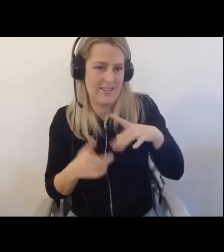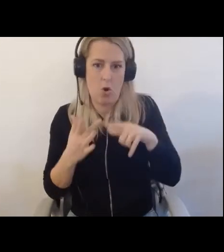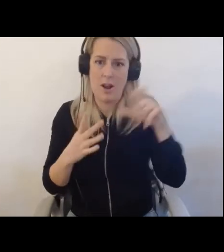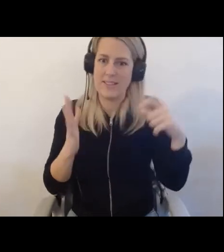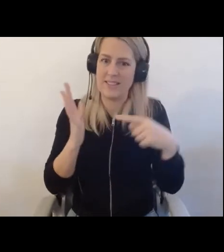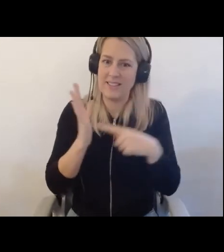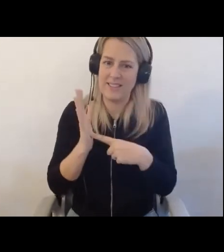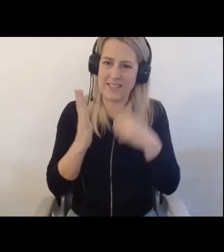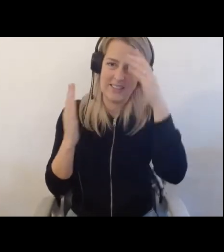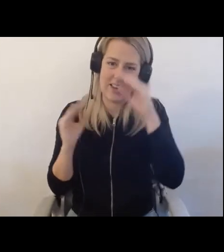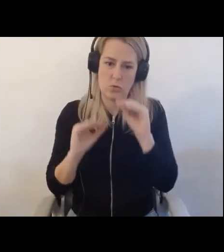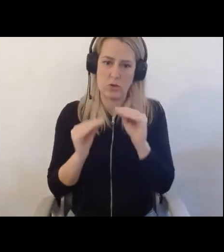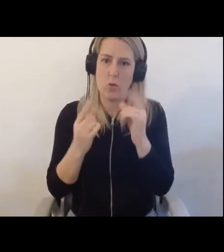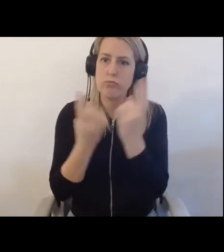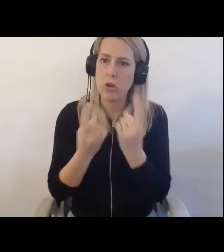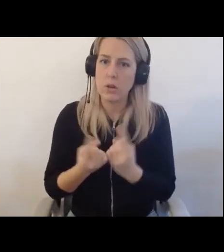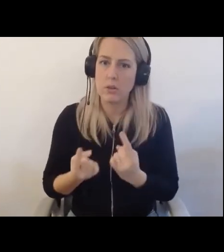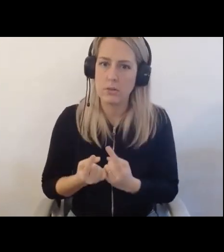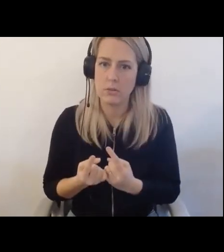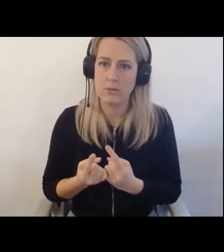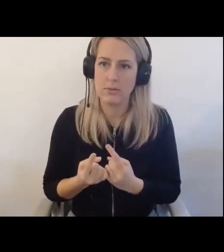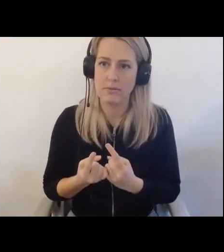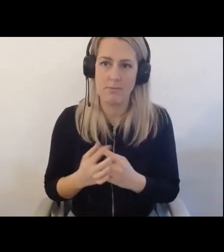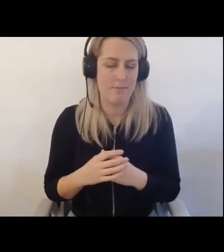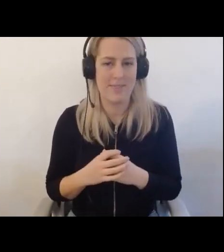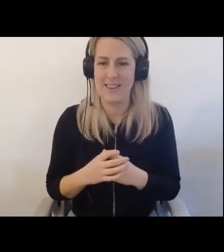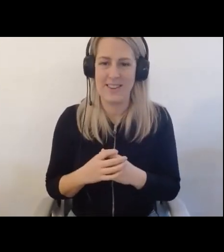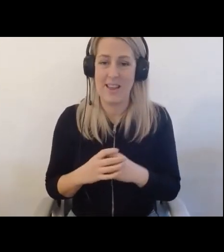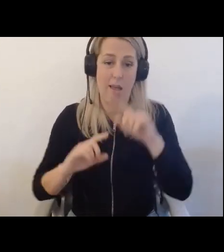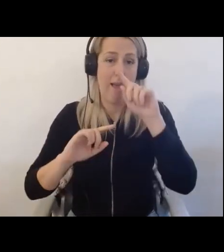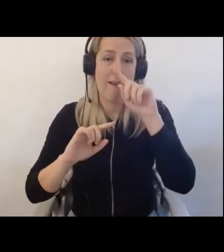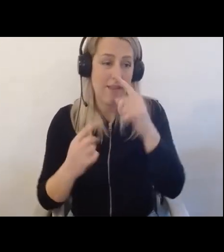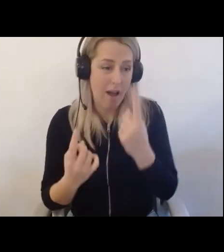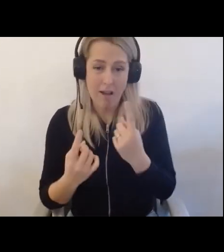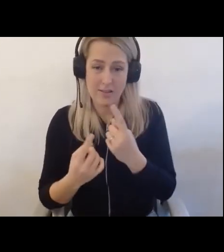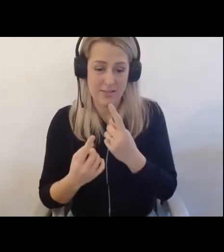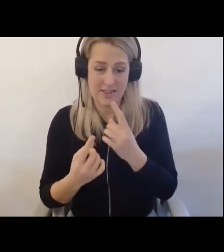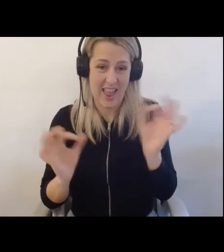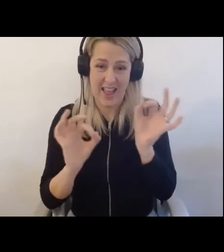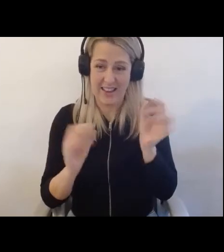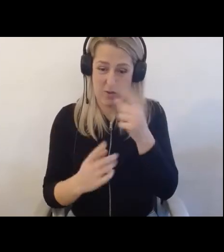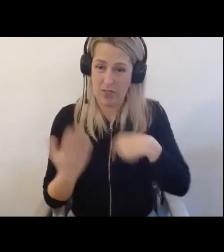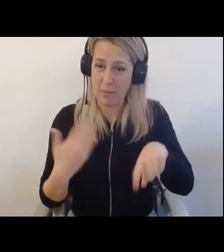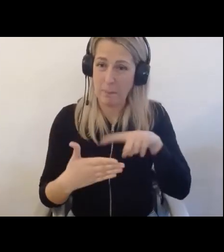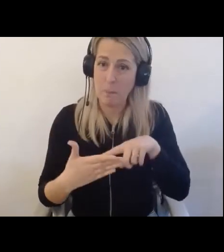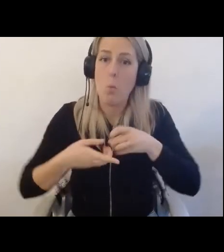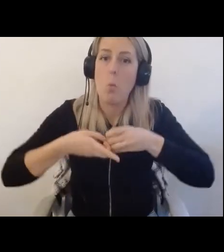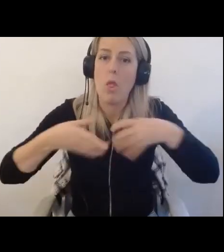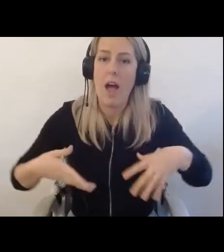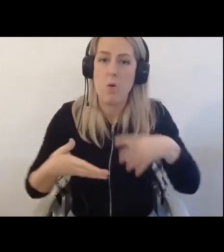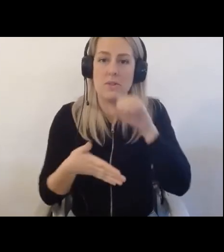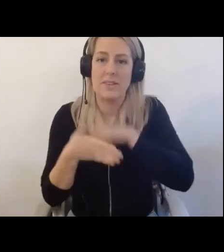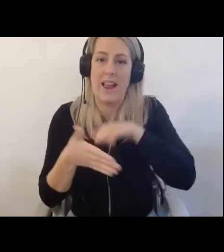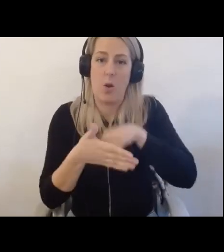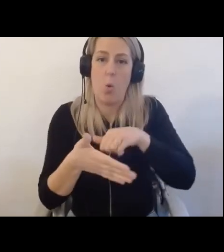these efforts will be effective without stakeholder buy-in. And hence we must work